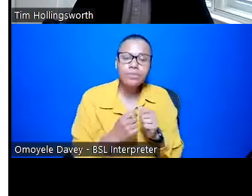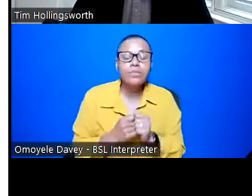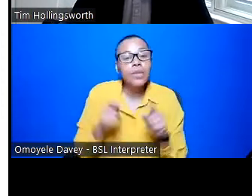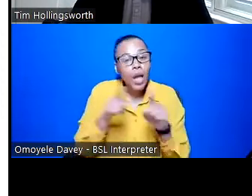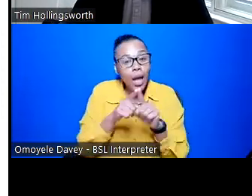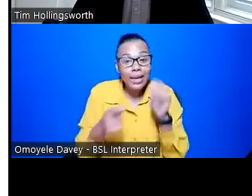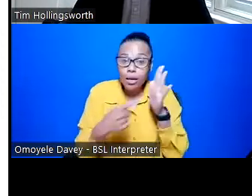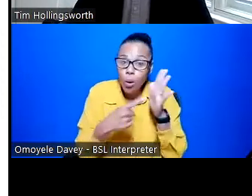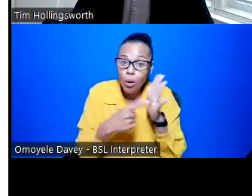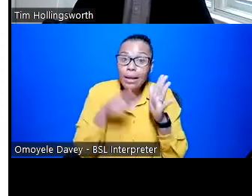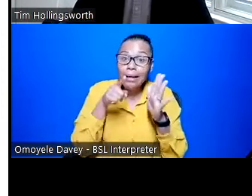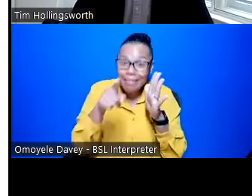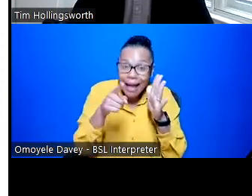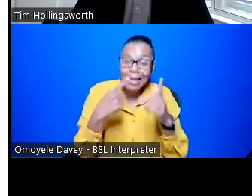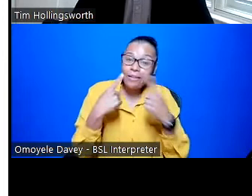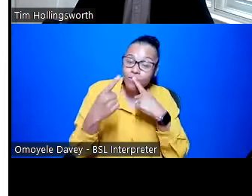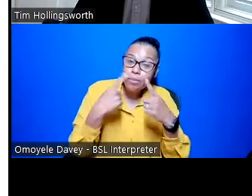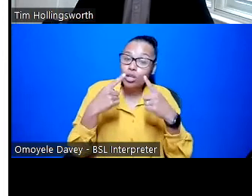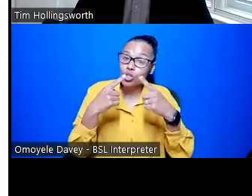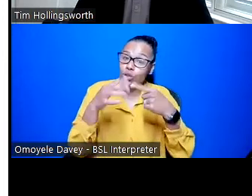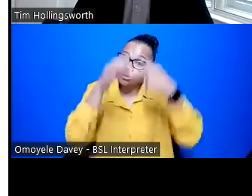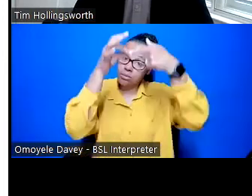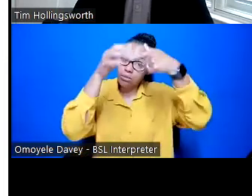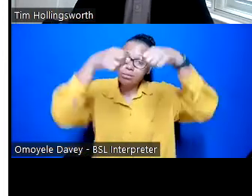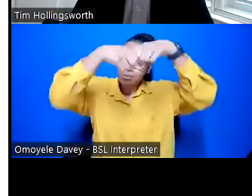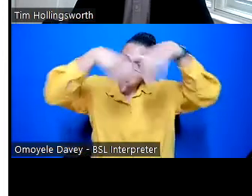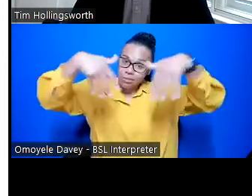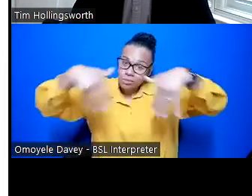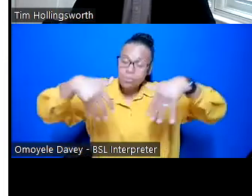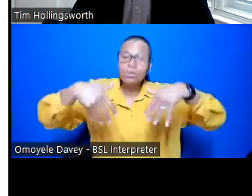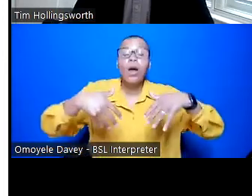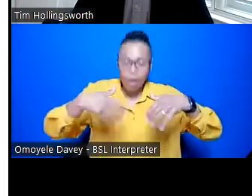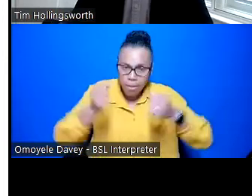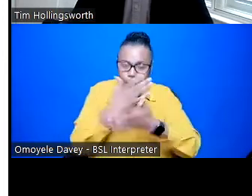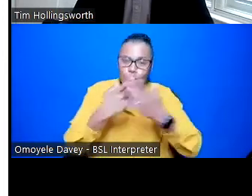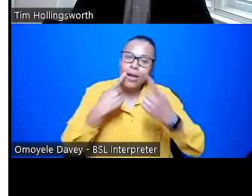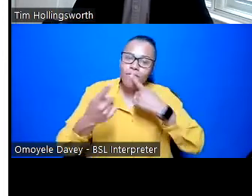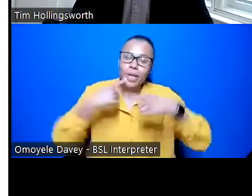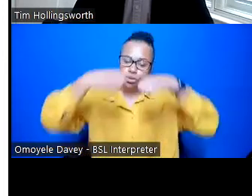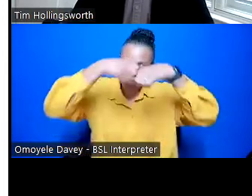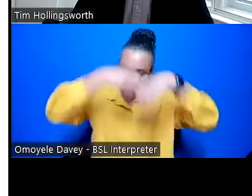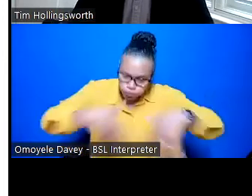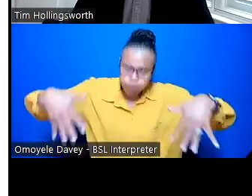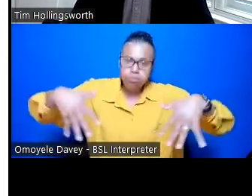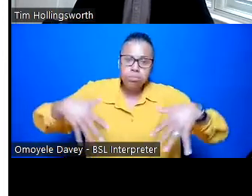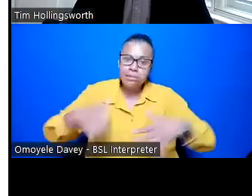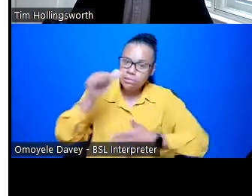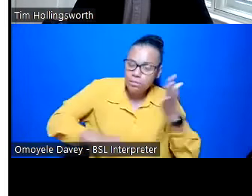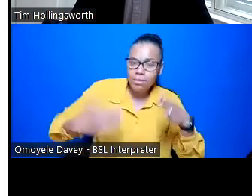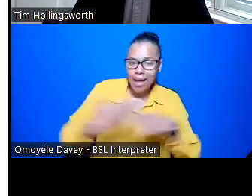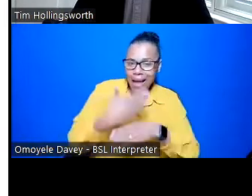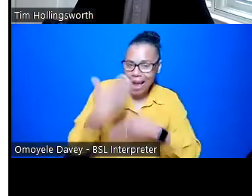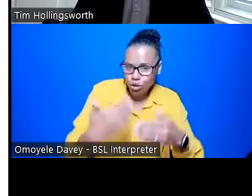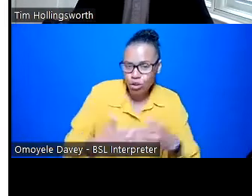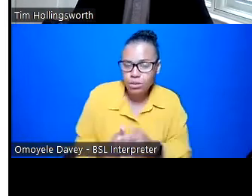cascade that down within their sporting and organisational structures. And I think one of the biggest challenges that we face, that we're seeking to address with the code this